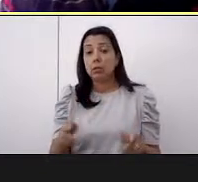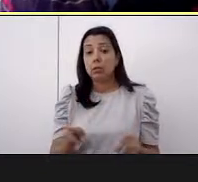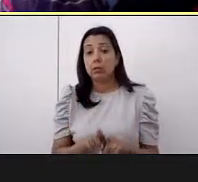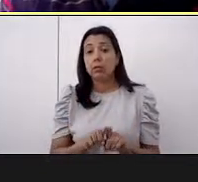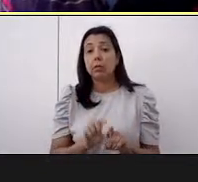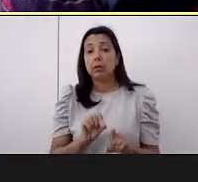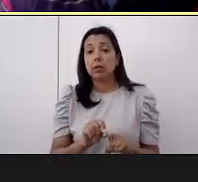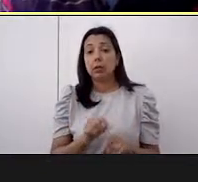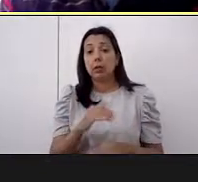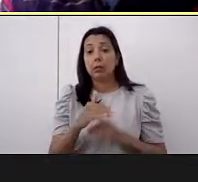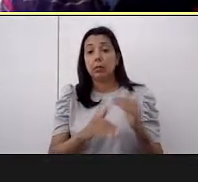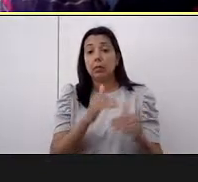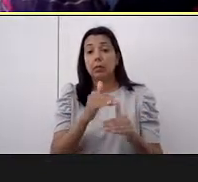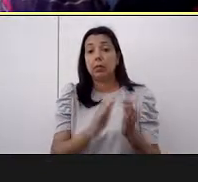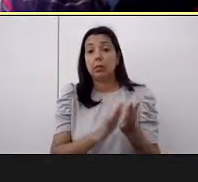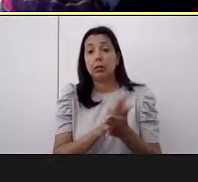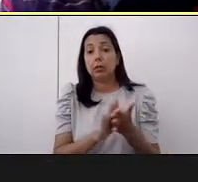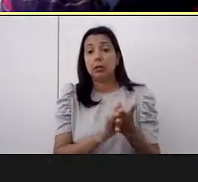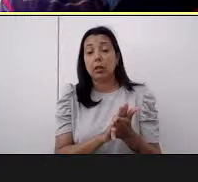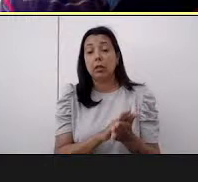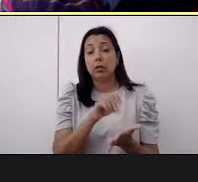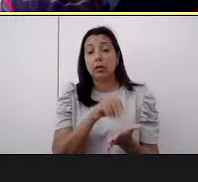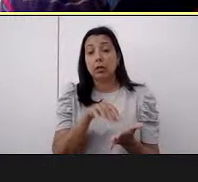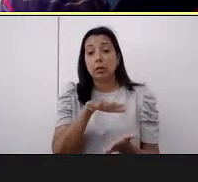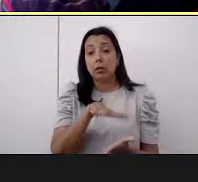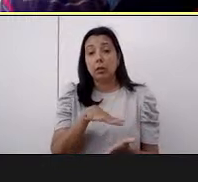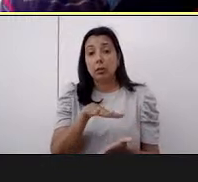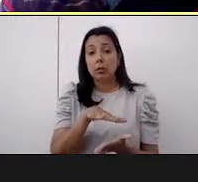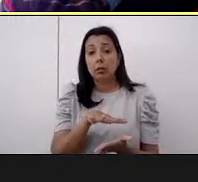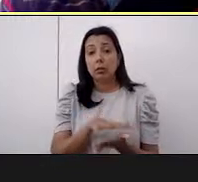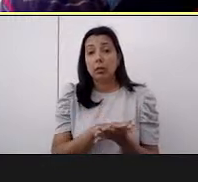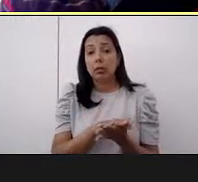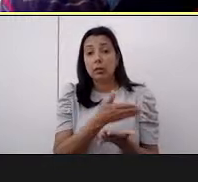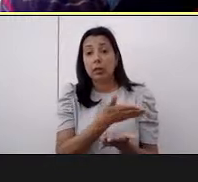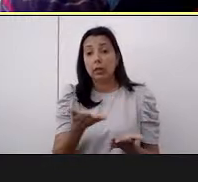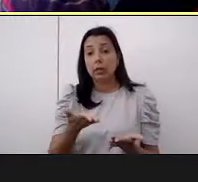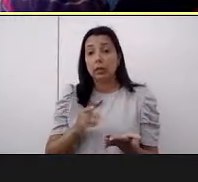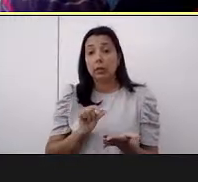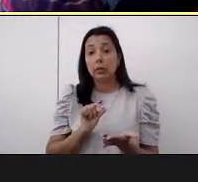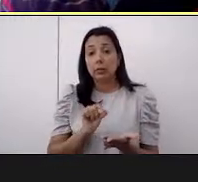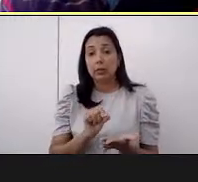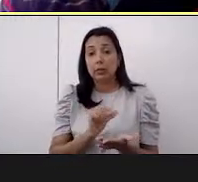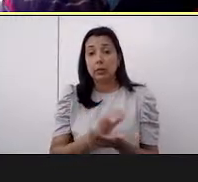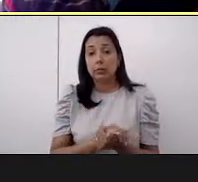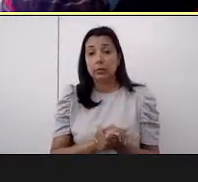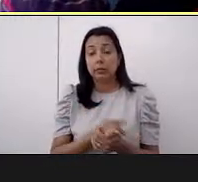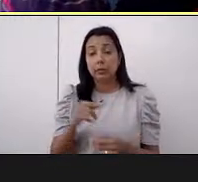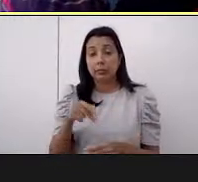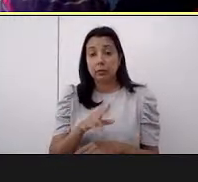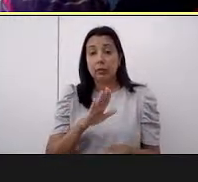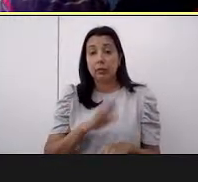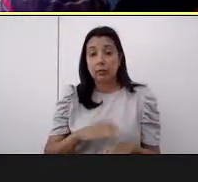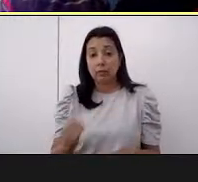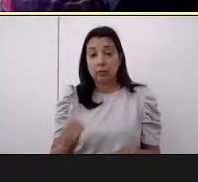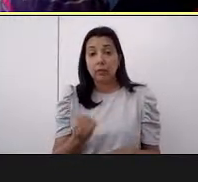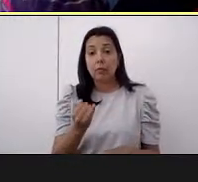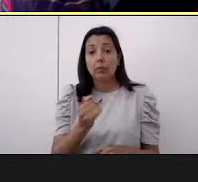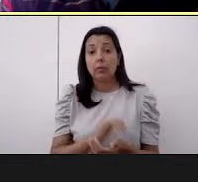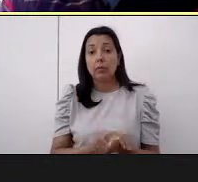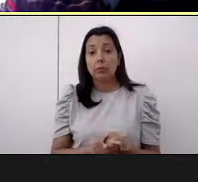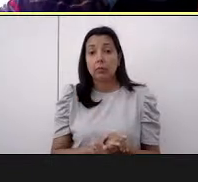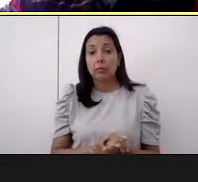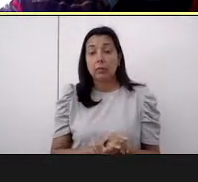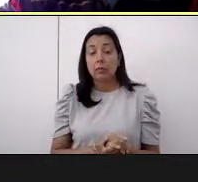take authorities accountable for what they have done, whether that authorities are